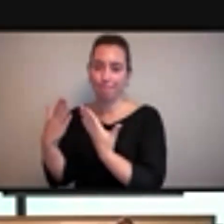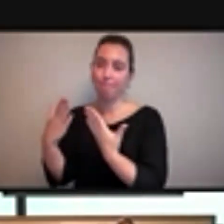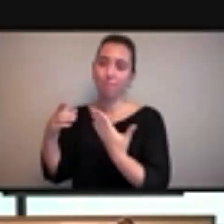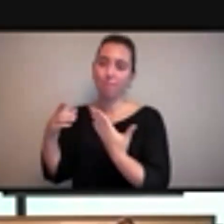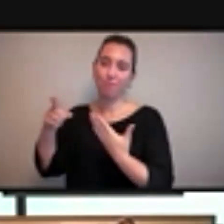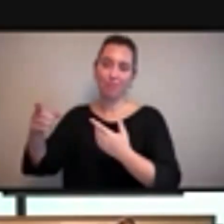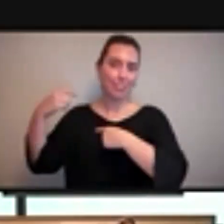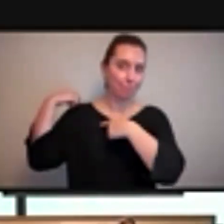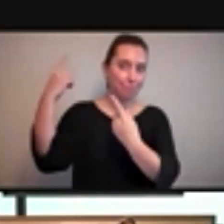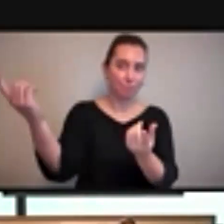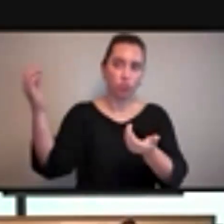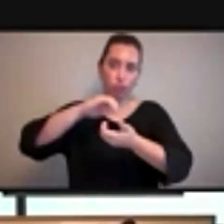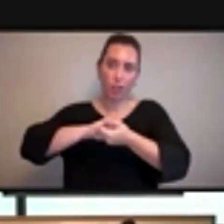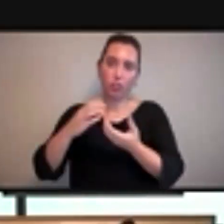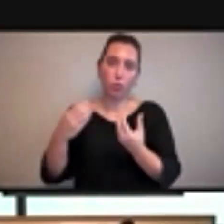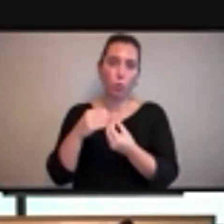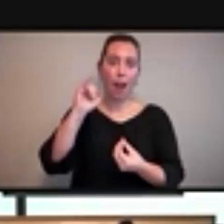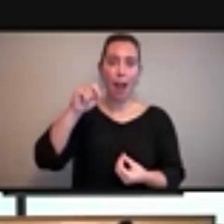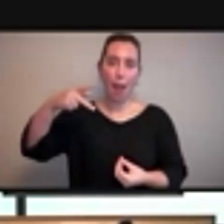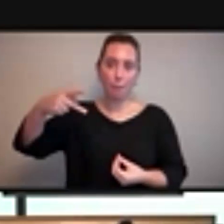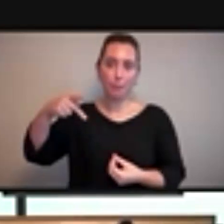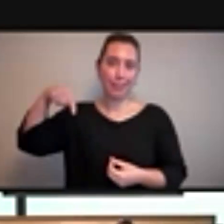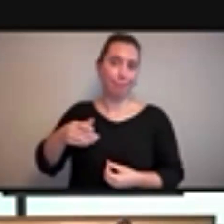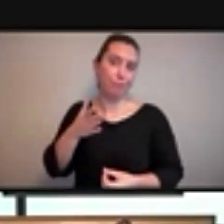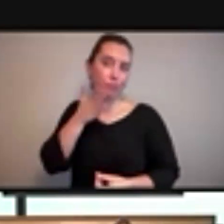relationship with IAAP in the Czech Republic.